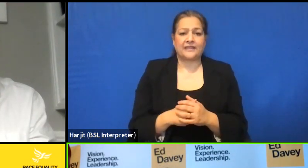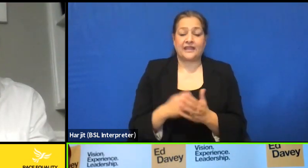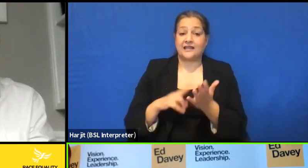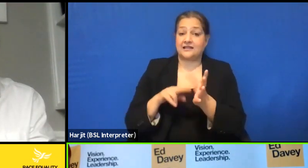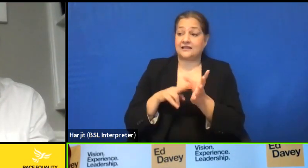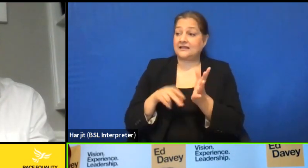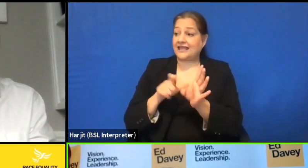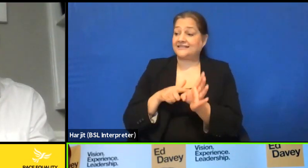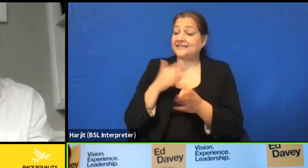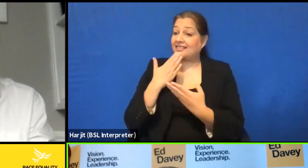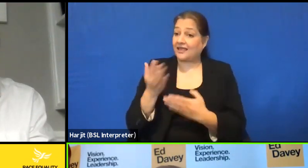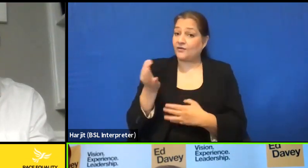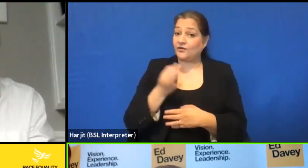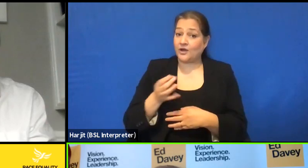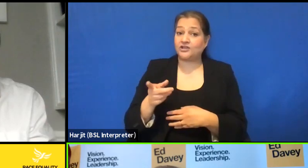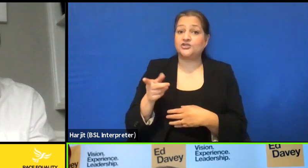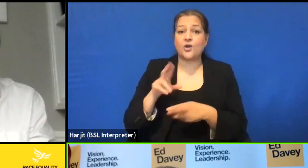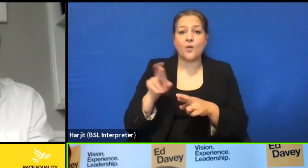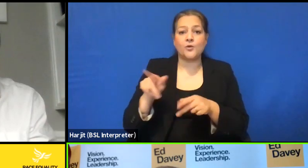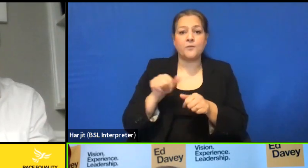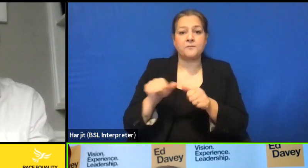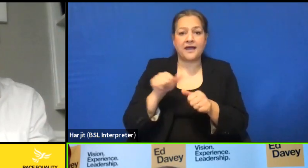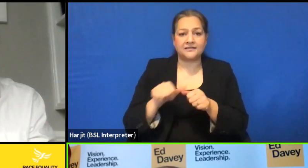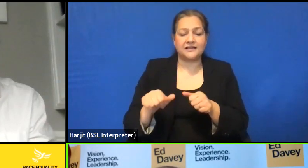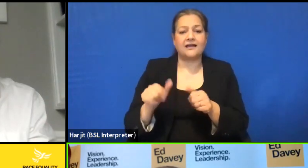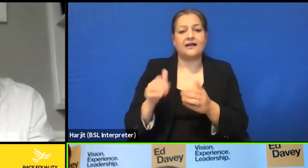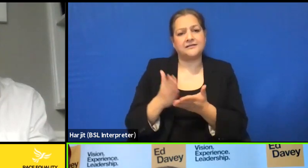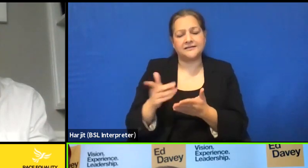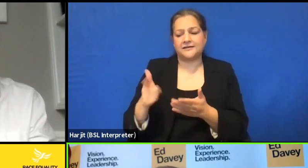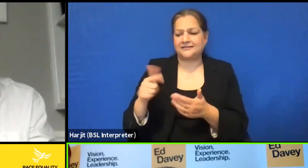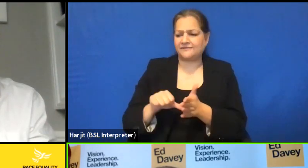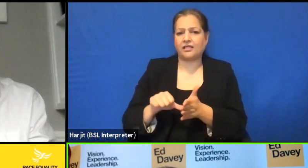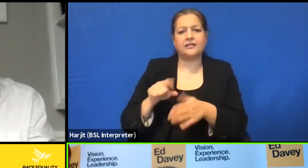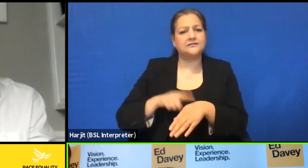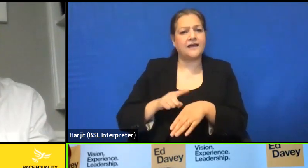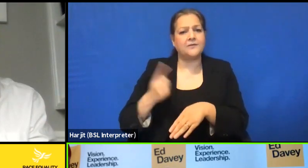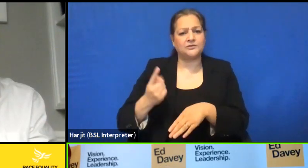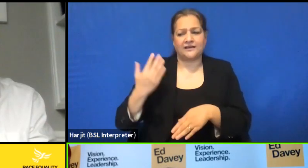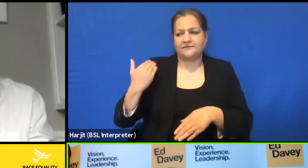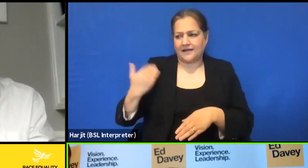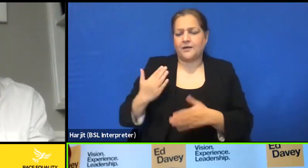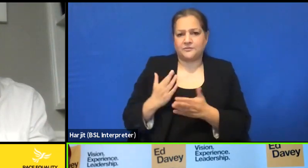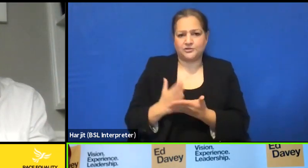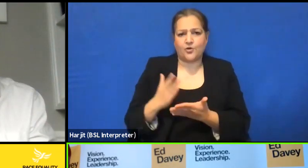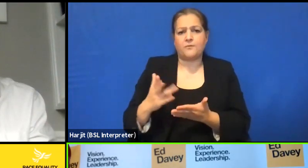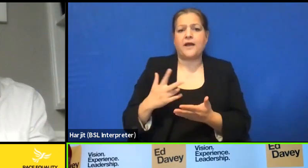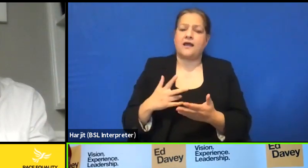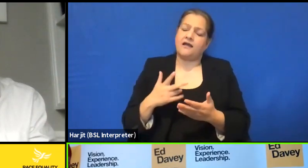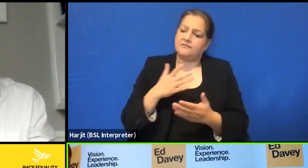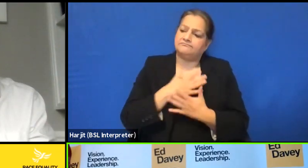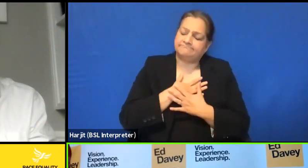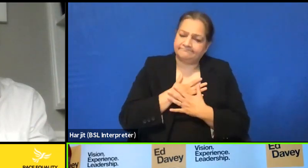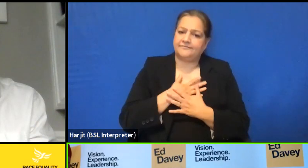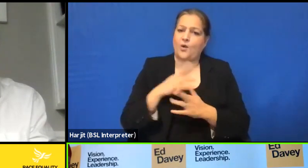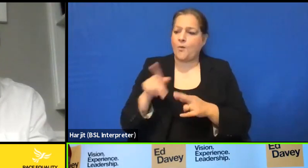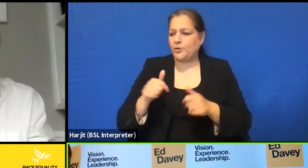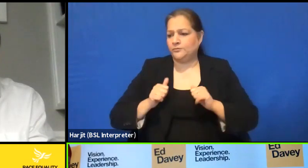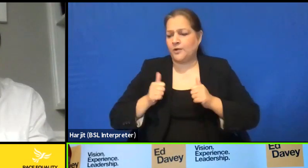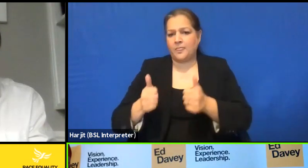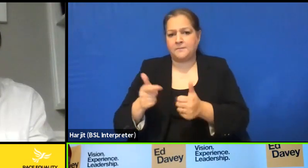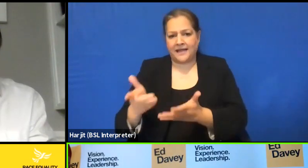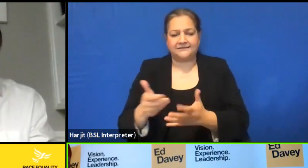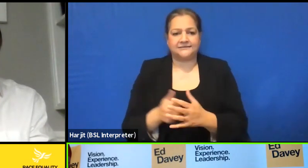It must have been a difficult period for you. But our hearts go out to you. I'm glad it looks like you're on the mend. In terms